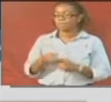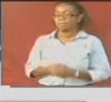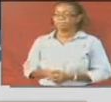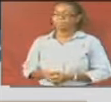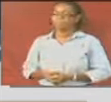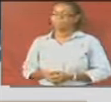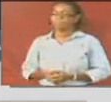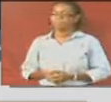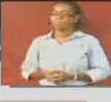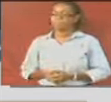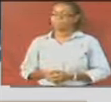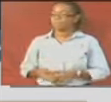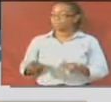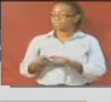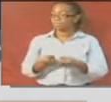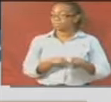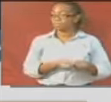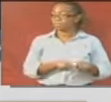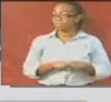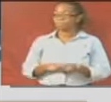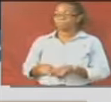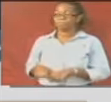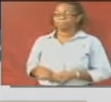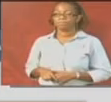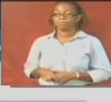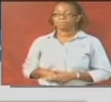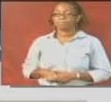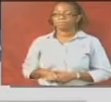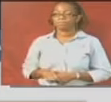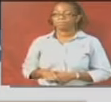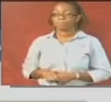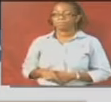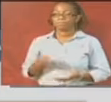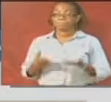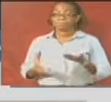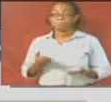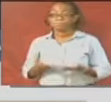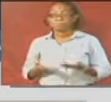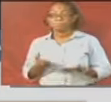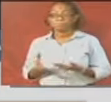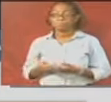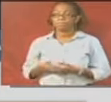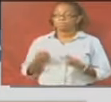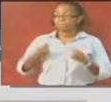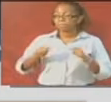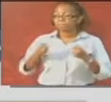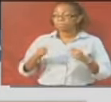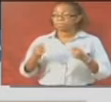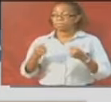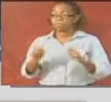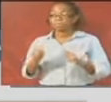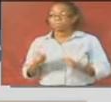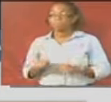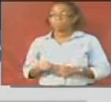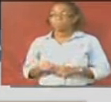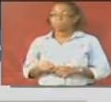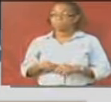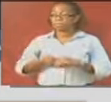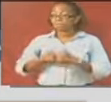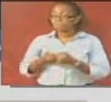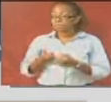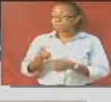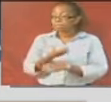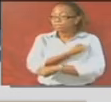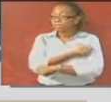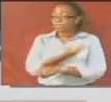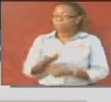be affected by your ability and your knowledge about how to go about getting the vaccine. So, for example, when it's your turn,